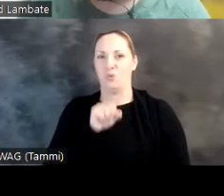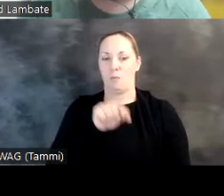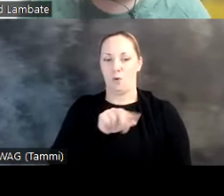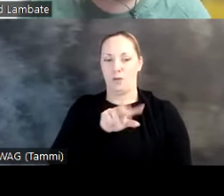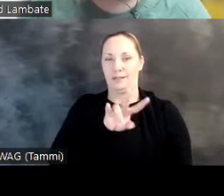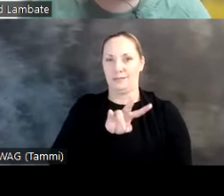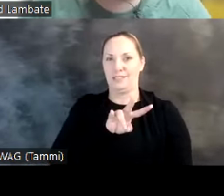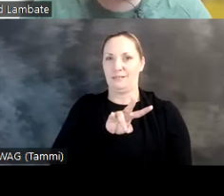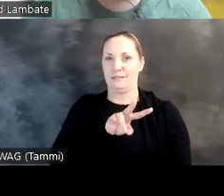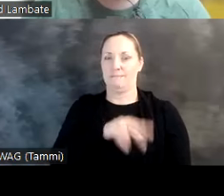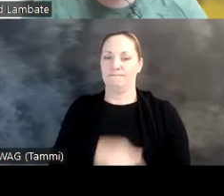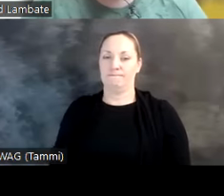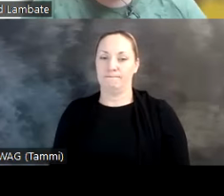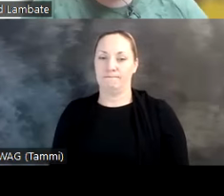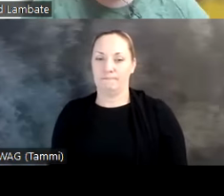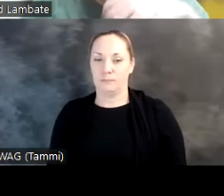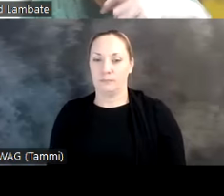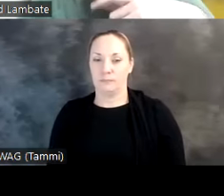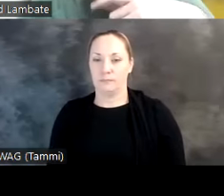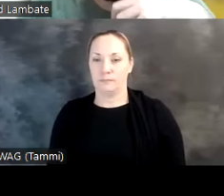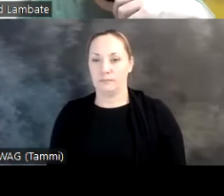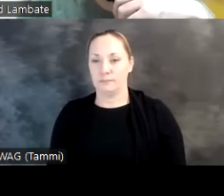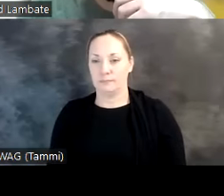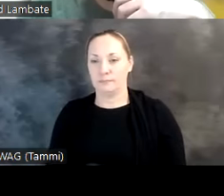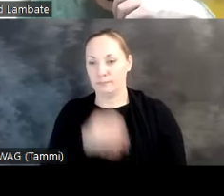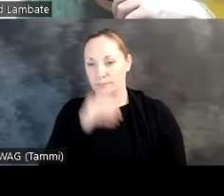1.7:1 in your case.